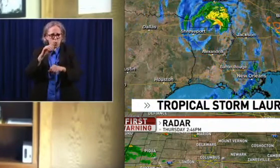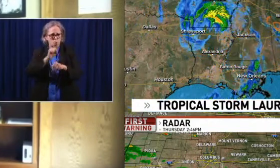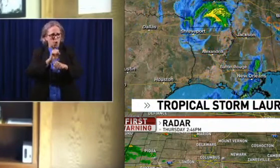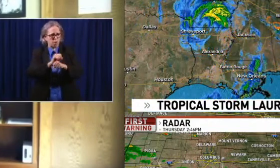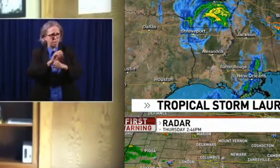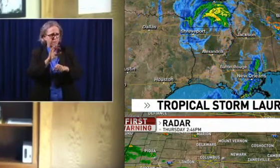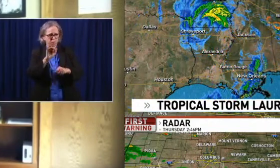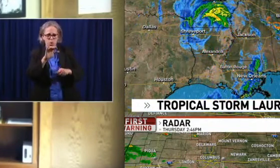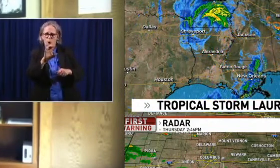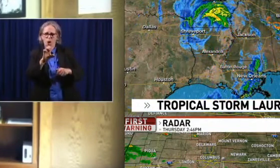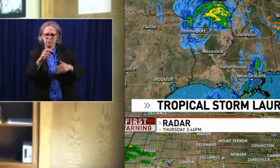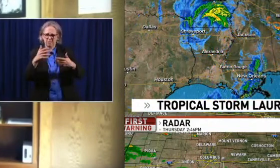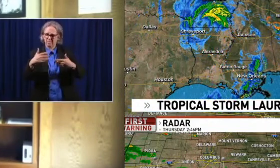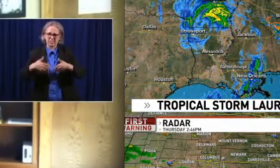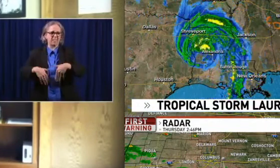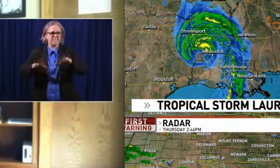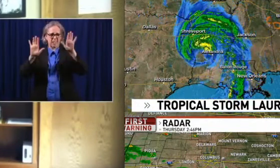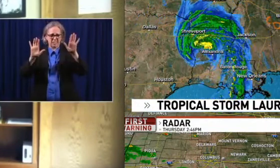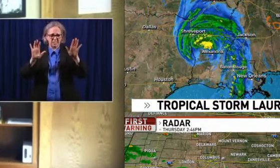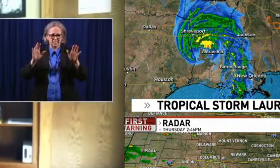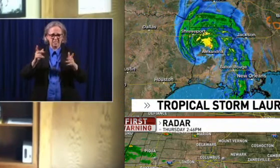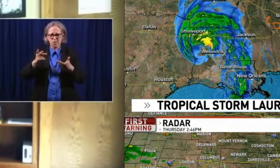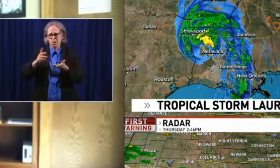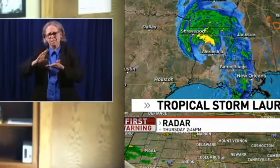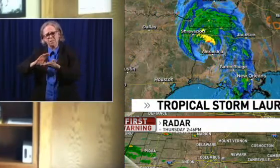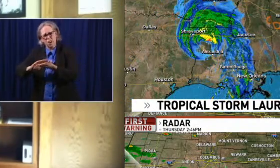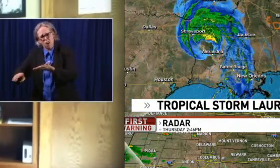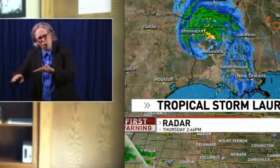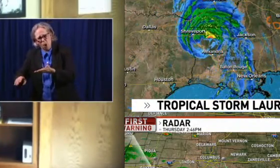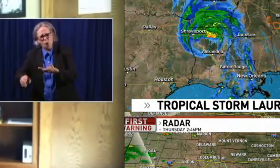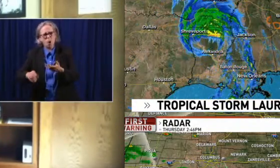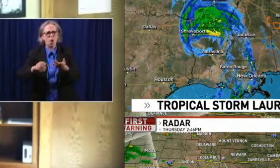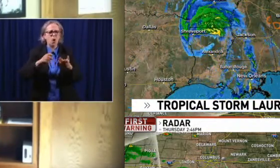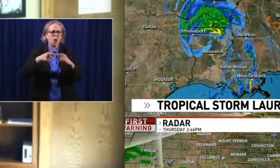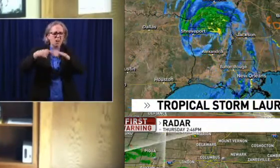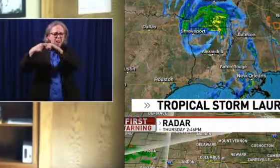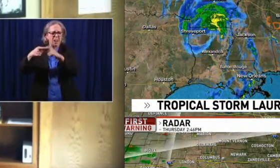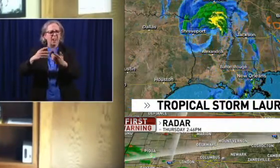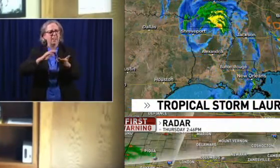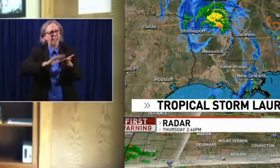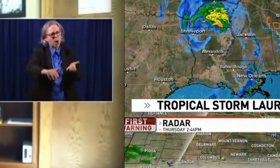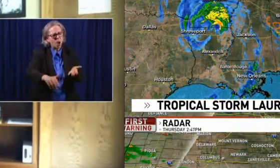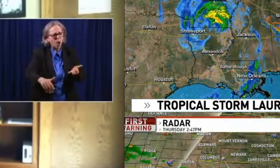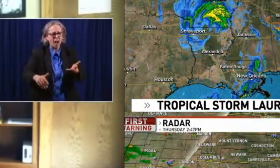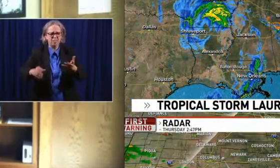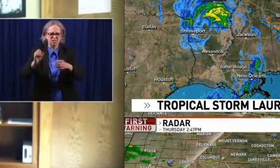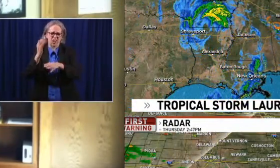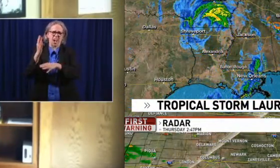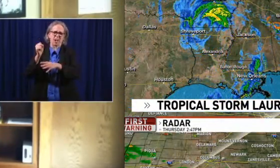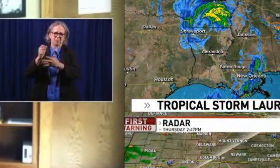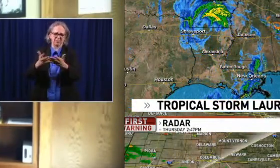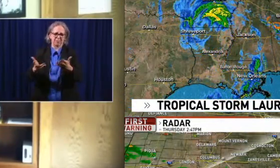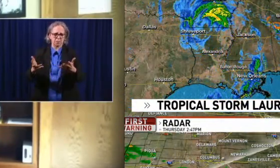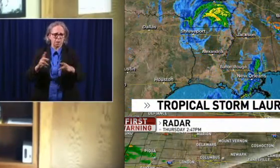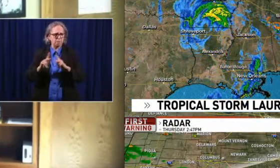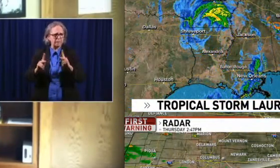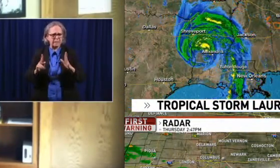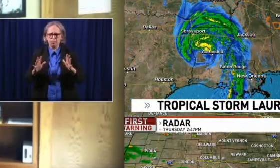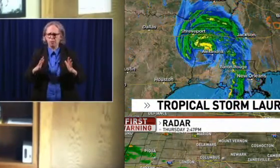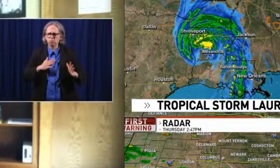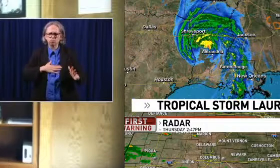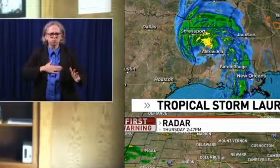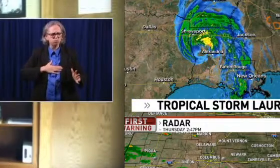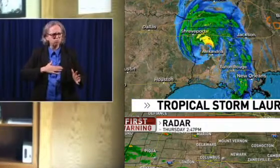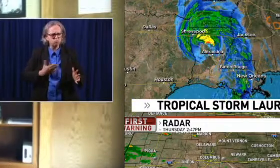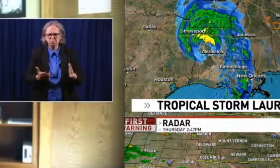and unfortunately some layoffs. And it's been tremendous to see people's willingness to help us get through